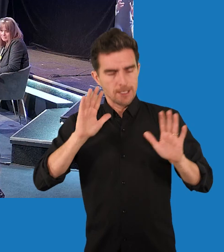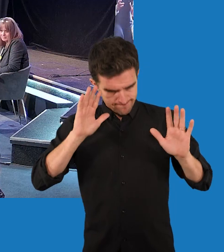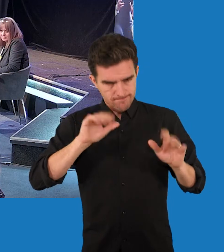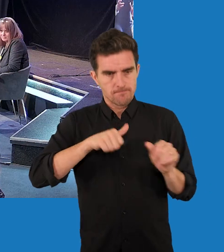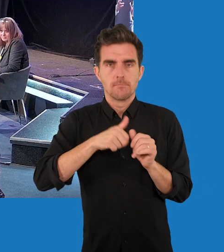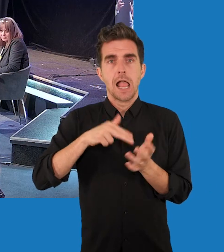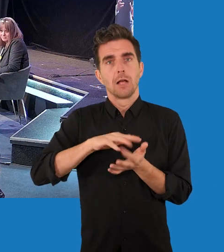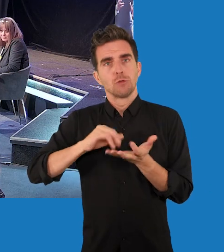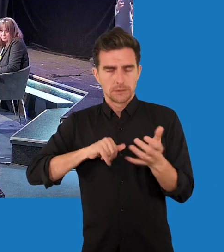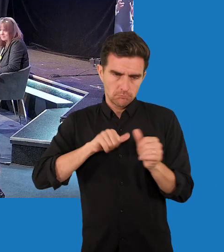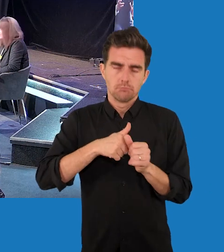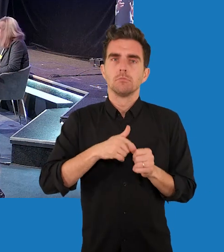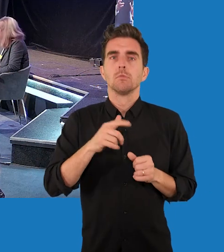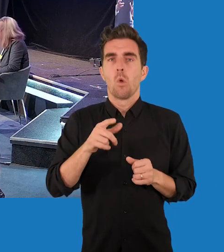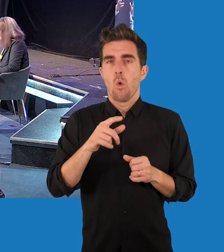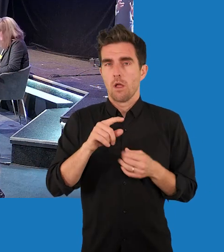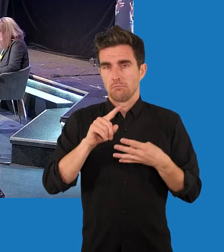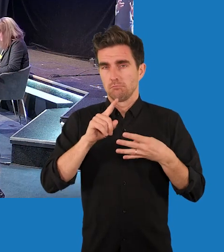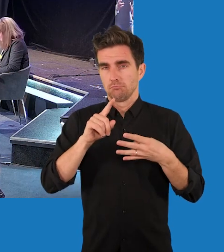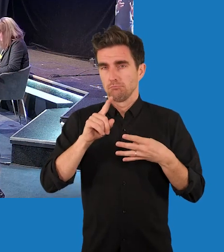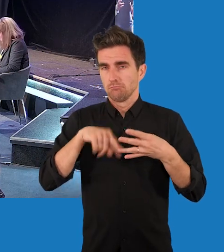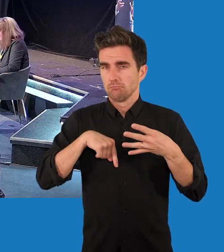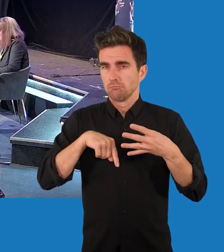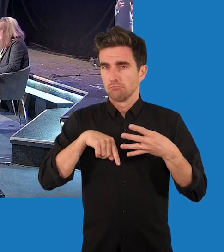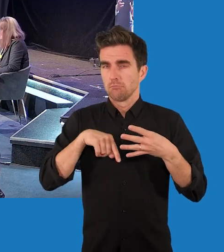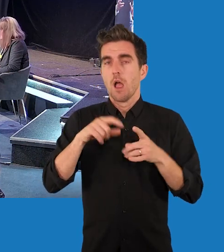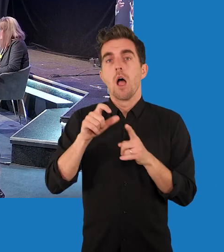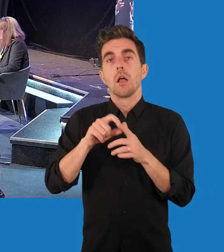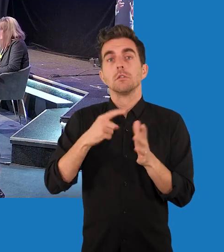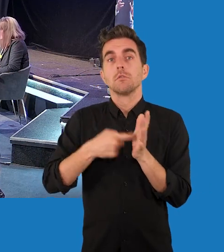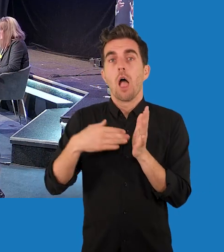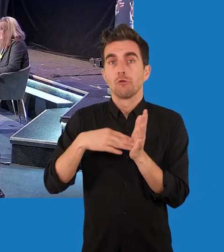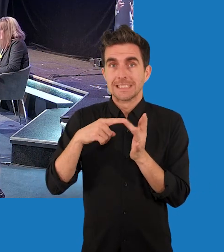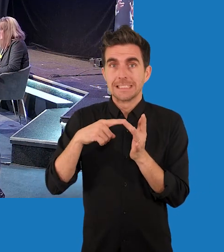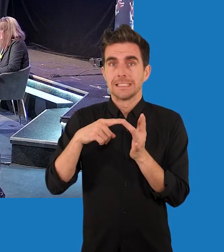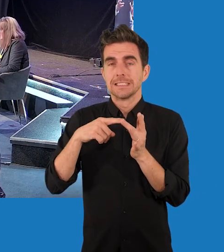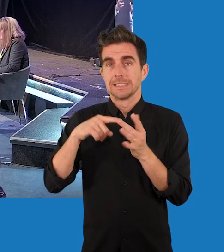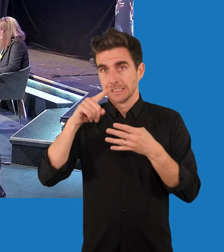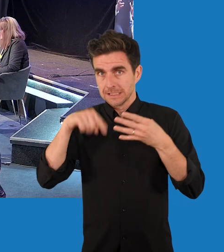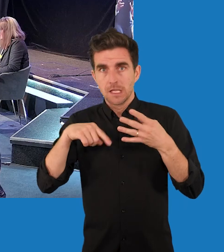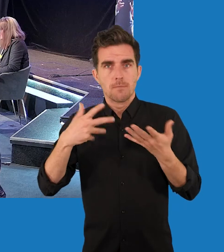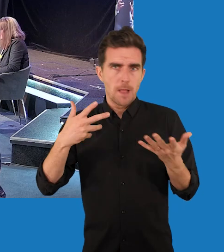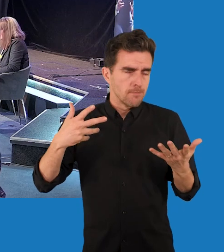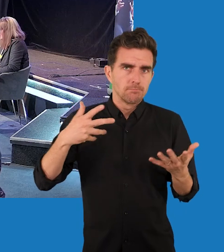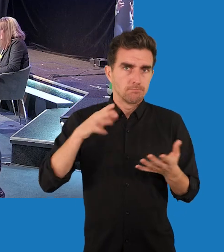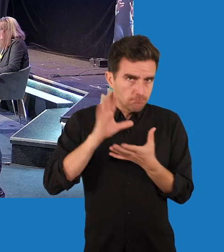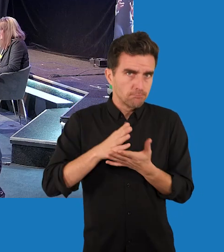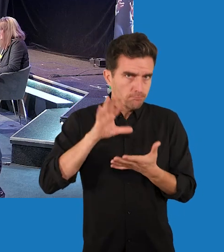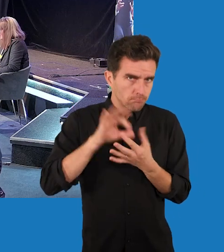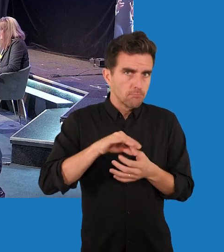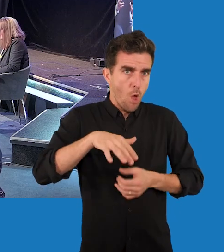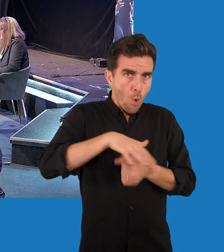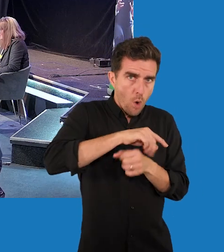the NHS? Thank you for that. And it was one of the 4 key points in the Darcy review. I didn't see it on your screen about